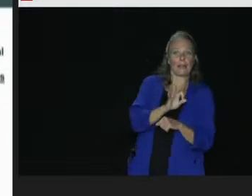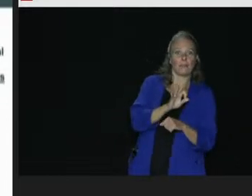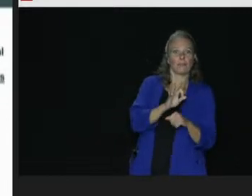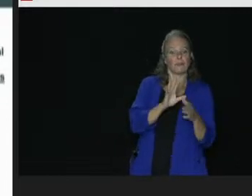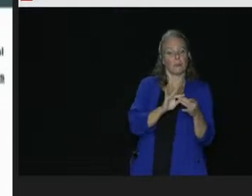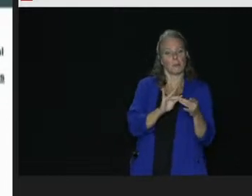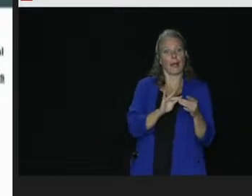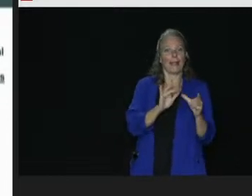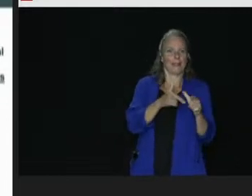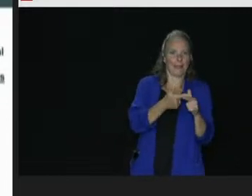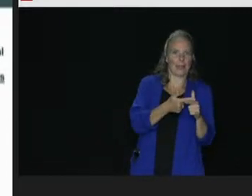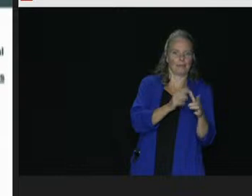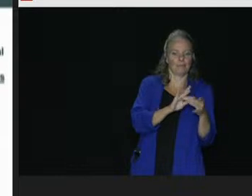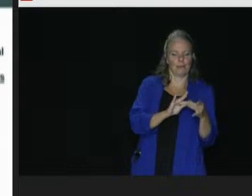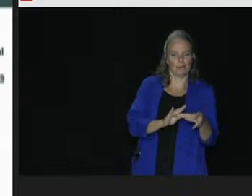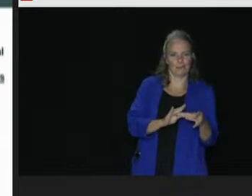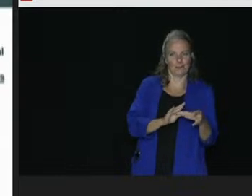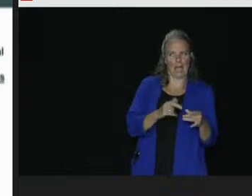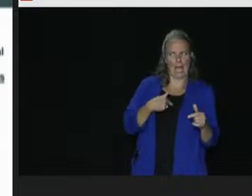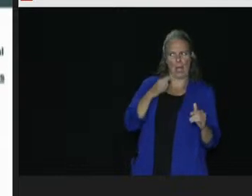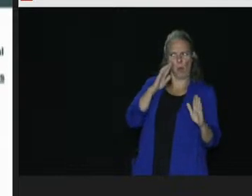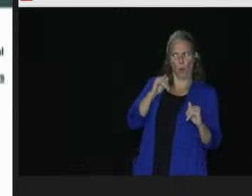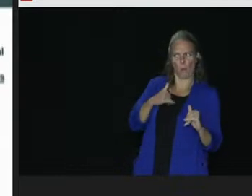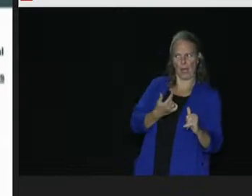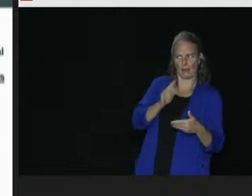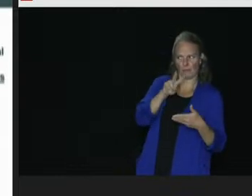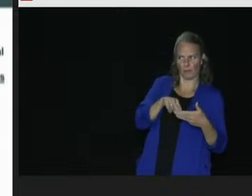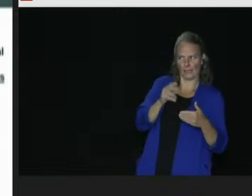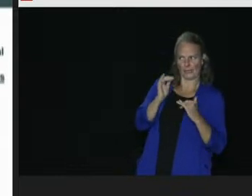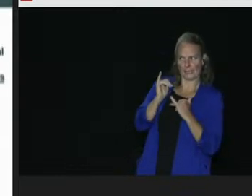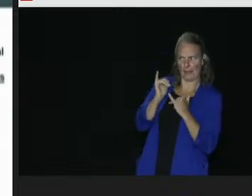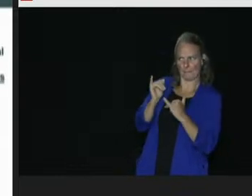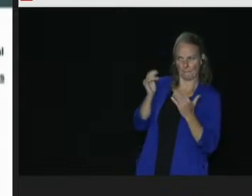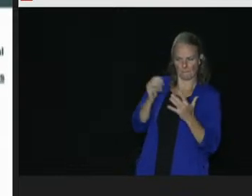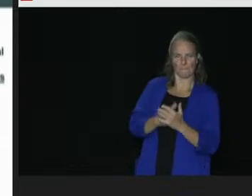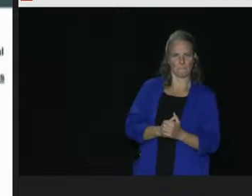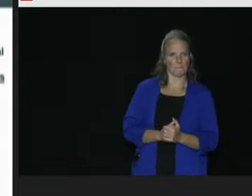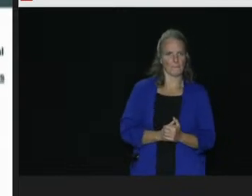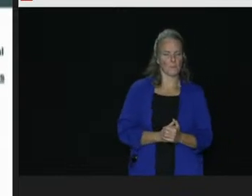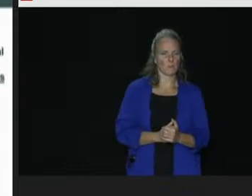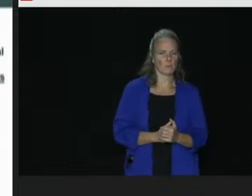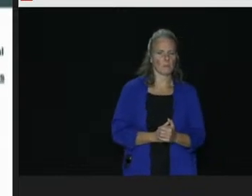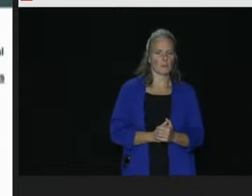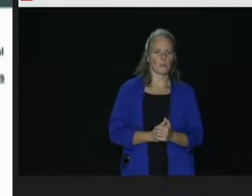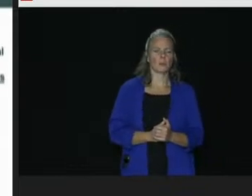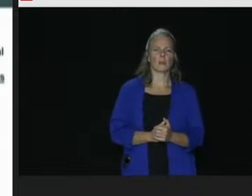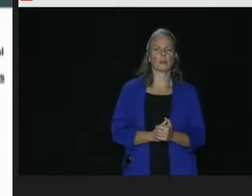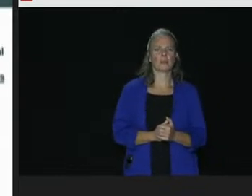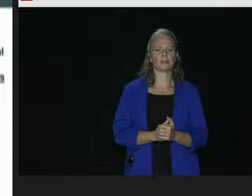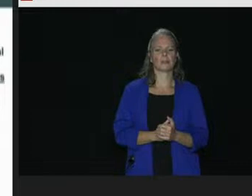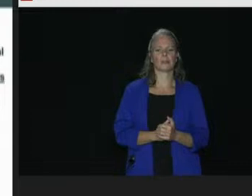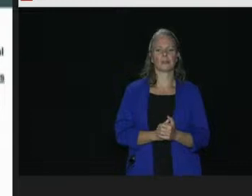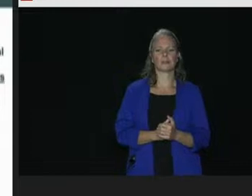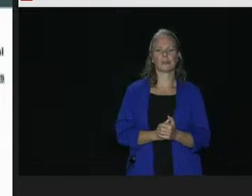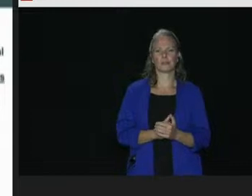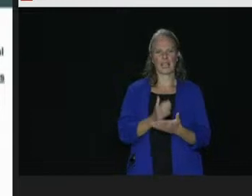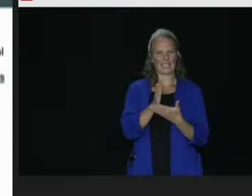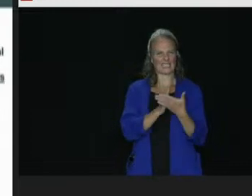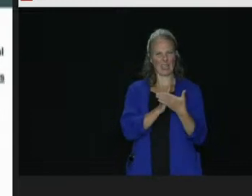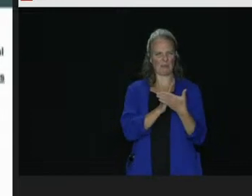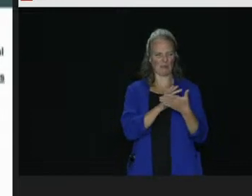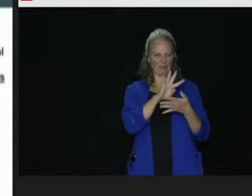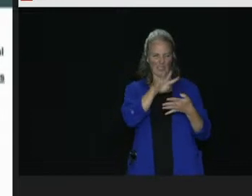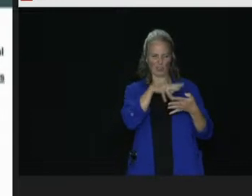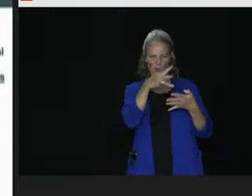I'm hoping I'm seeing what you're seeing, because some of the blurry sort of scenarios can